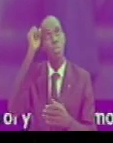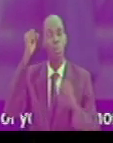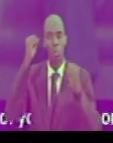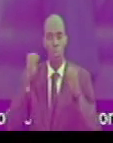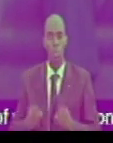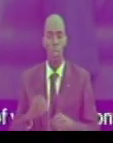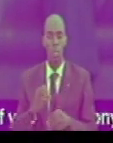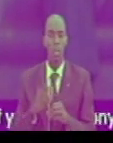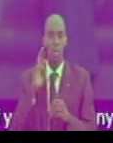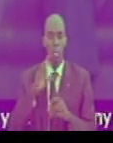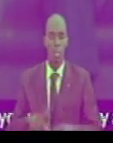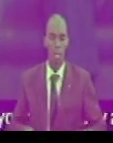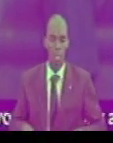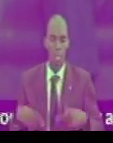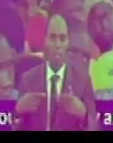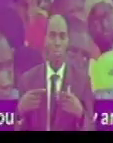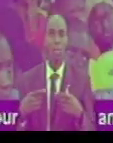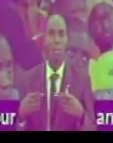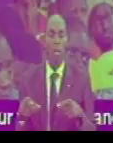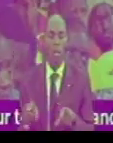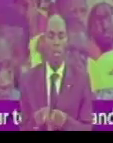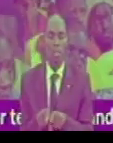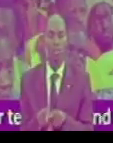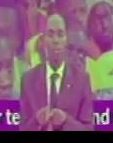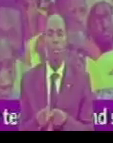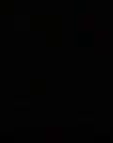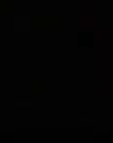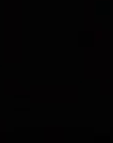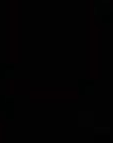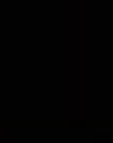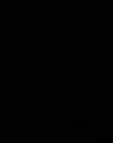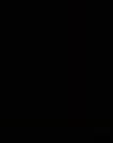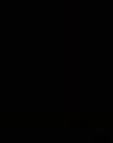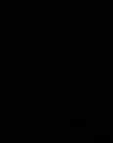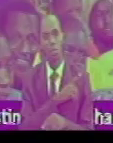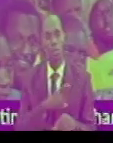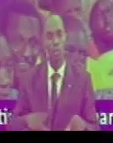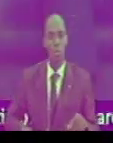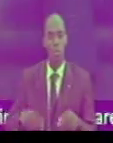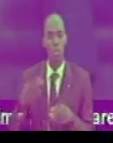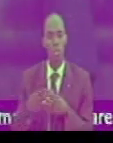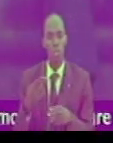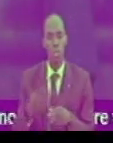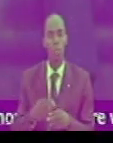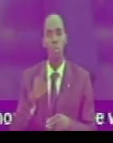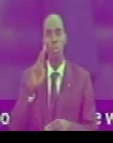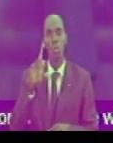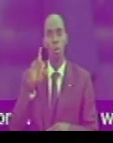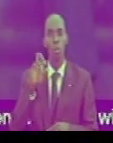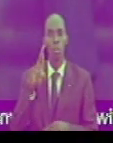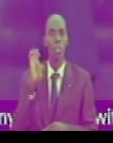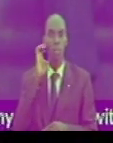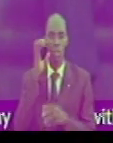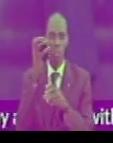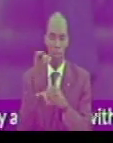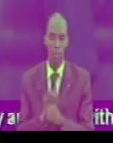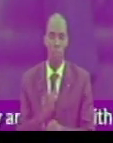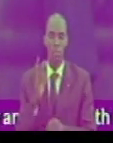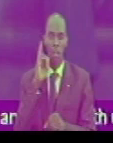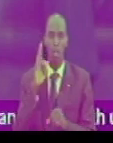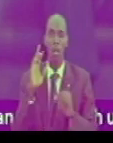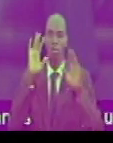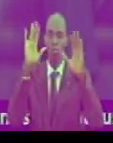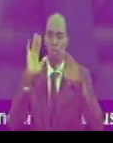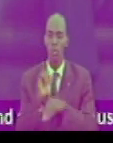I received my miracle that day, I know. So as I was going back to the hostel, I still felt that pain. So I was just feeling like probably it's just the